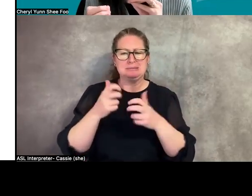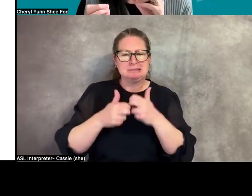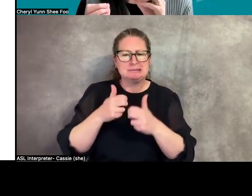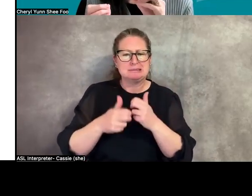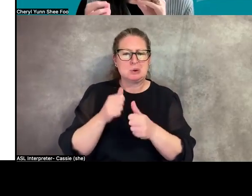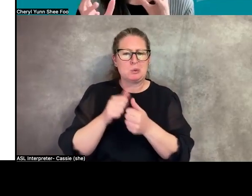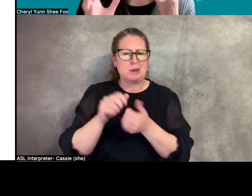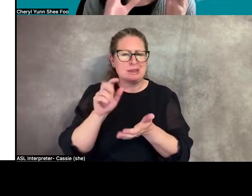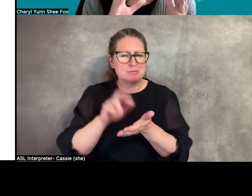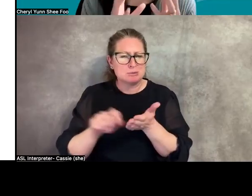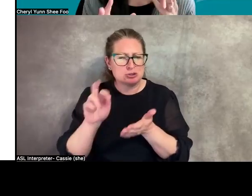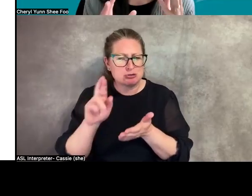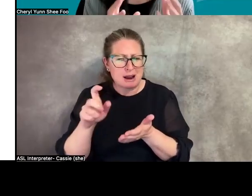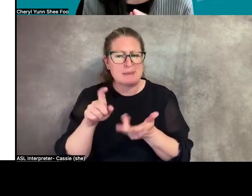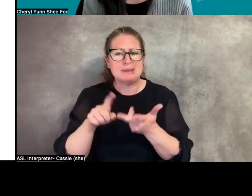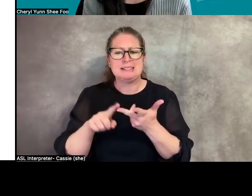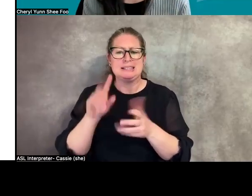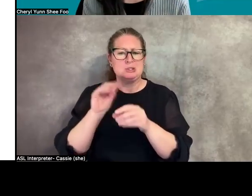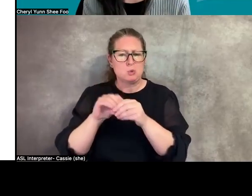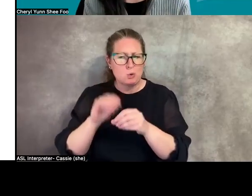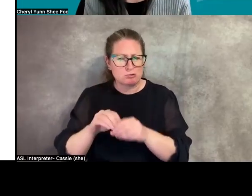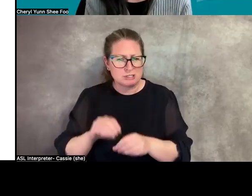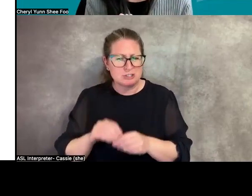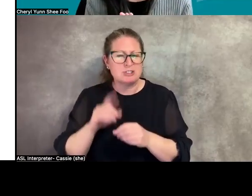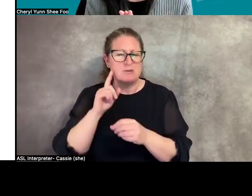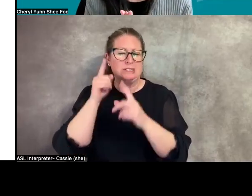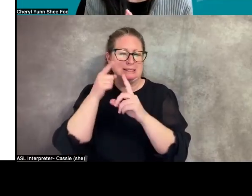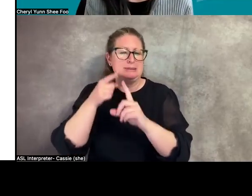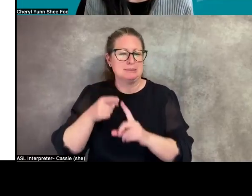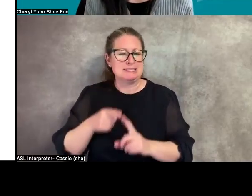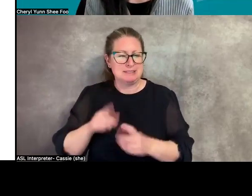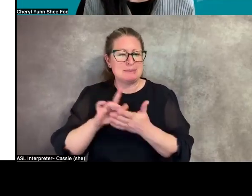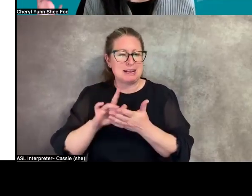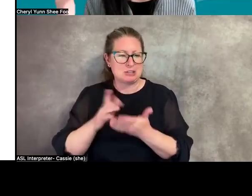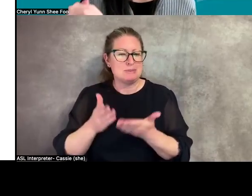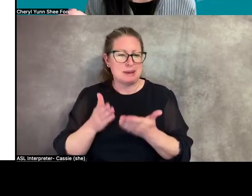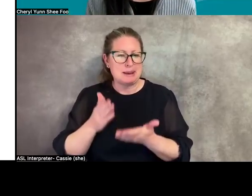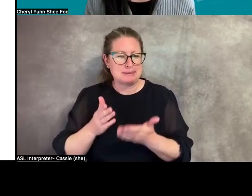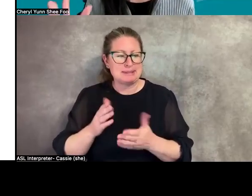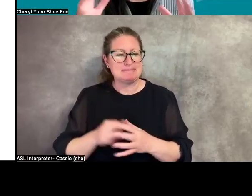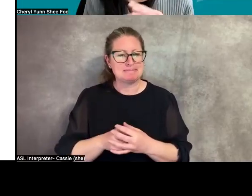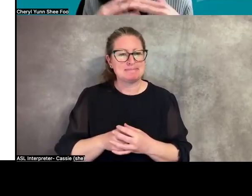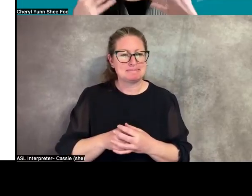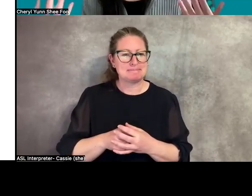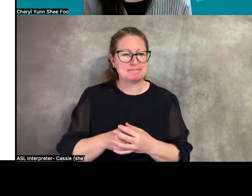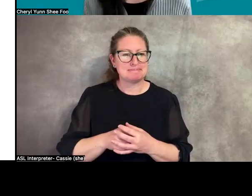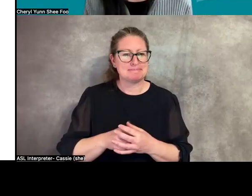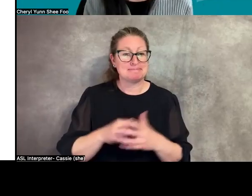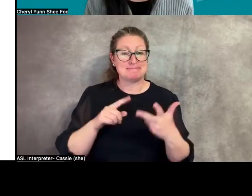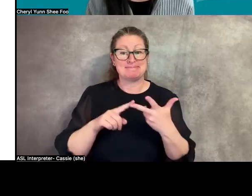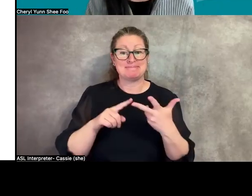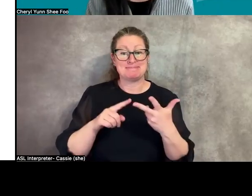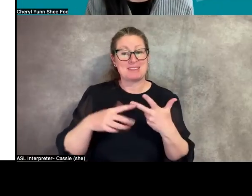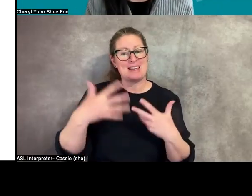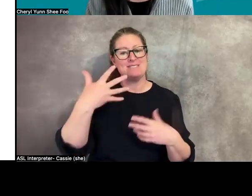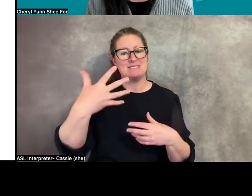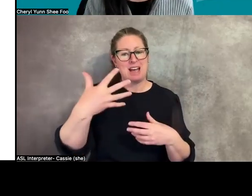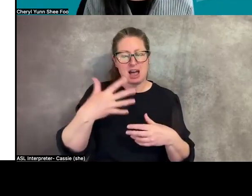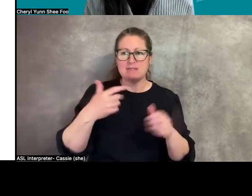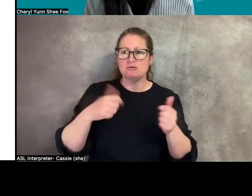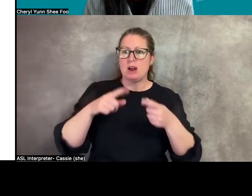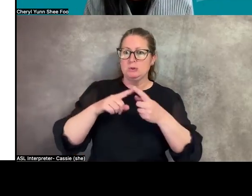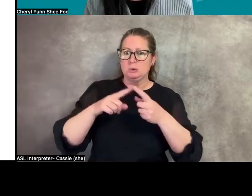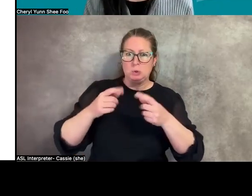storage gaps for specific long-acting medications. 5 are currently scaling their